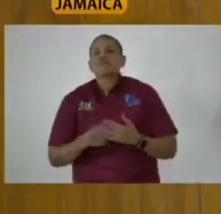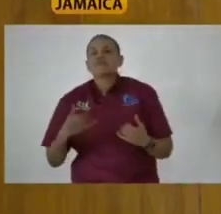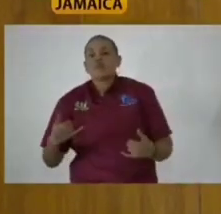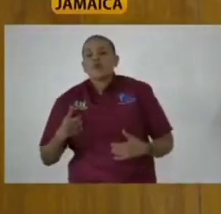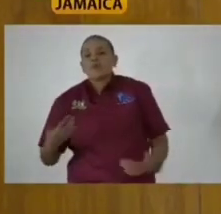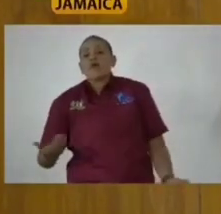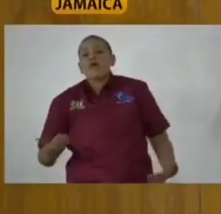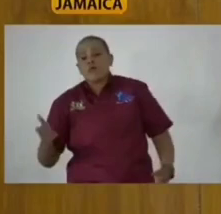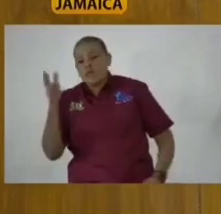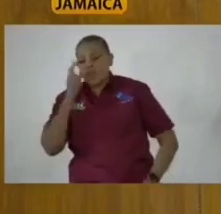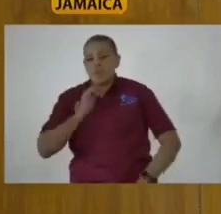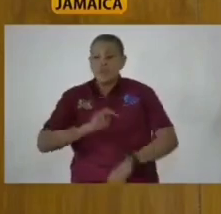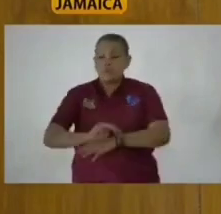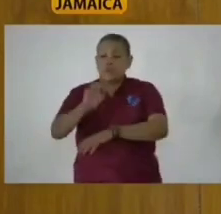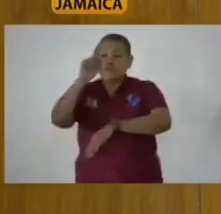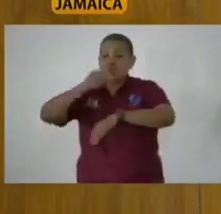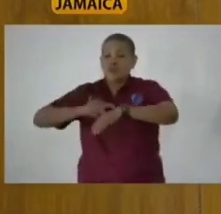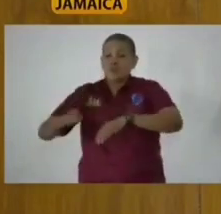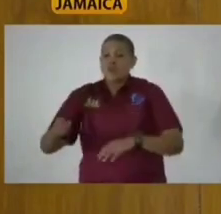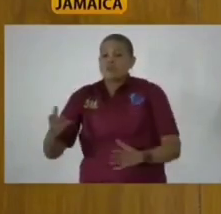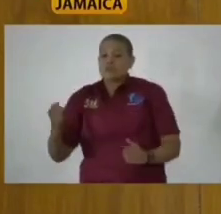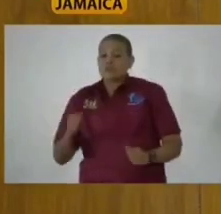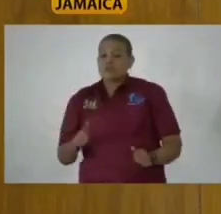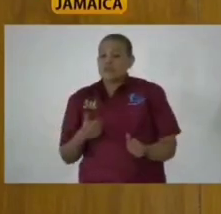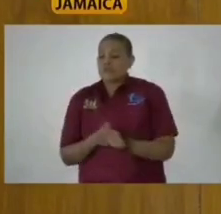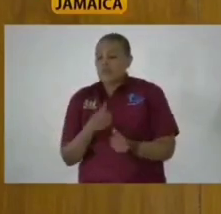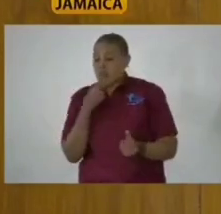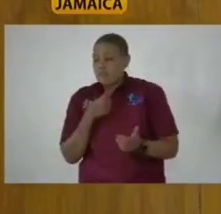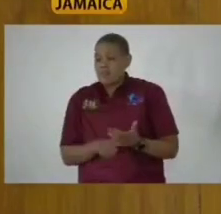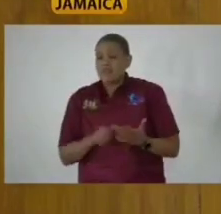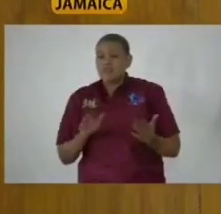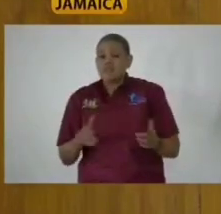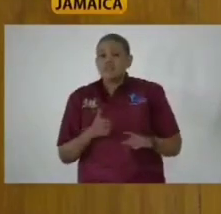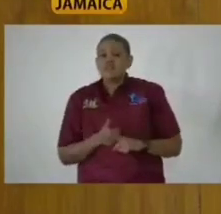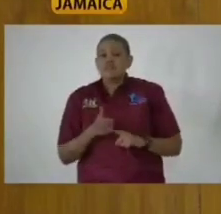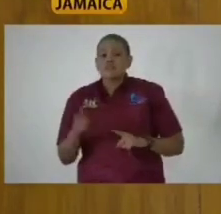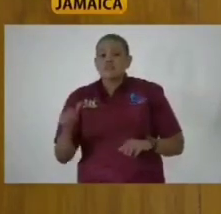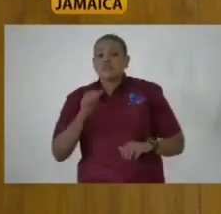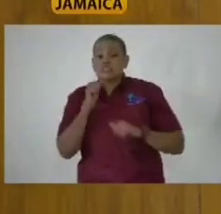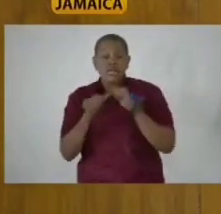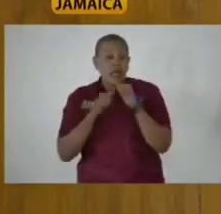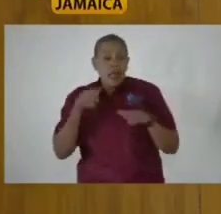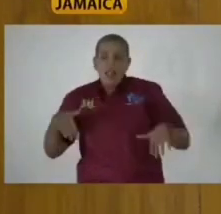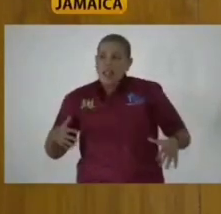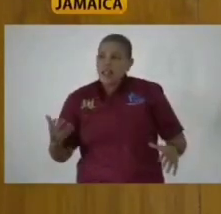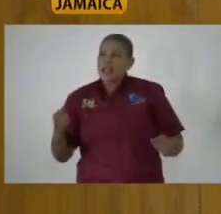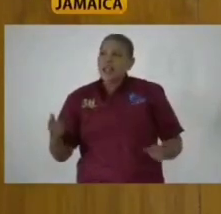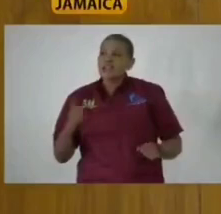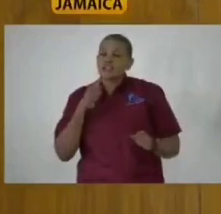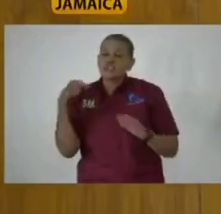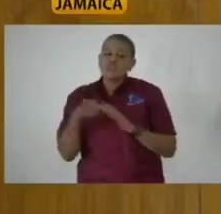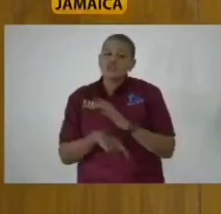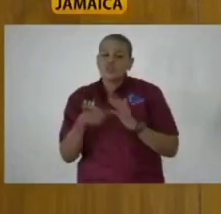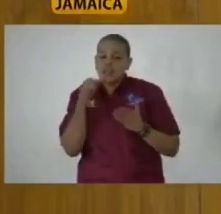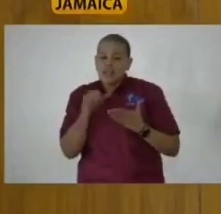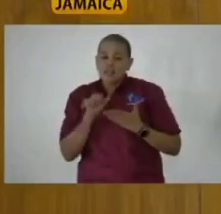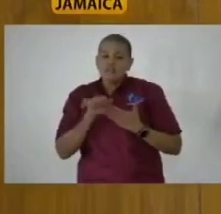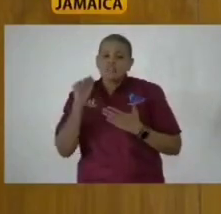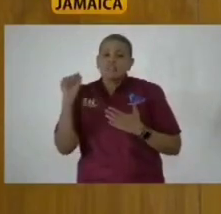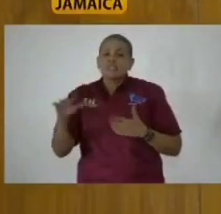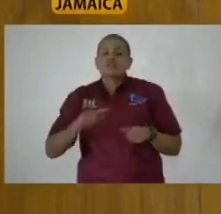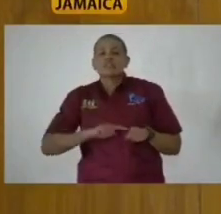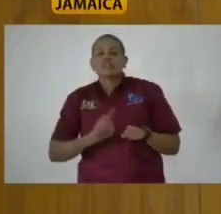from the Minister now for the first time she didn't get the follow-up letter. Anyway, she hasn't denied getting the substantive letter which was sent at the beginning of